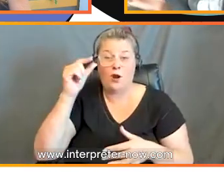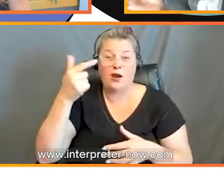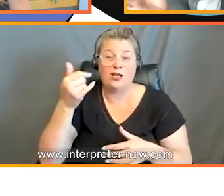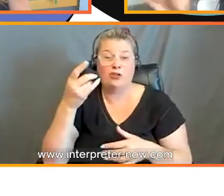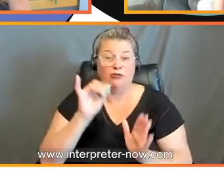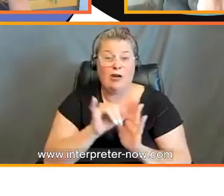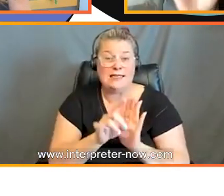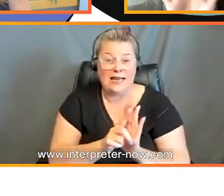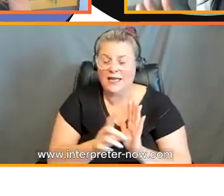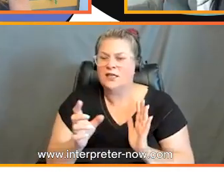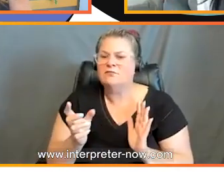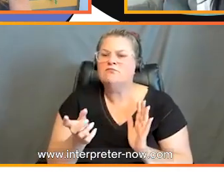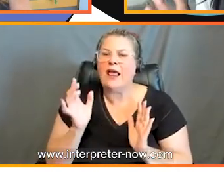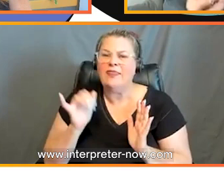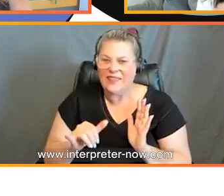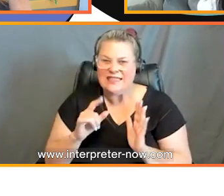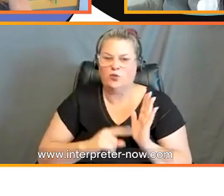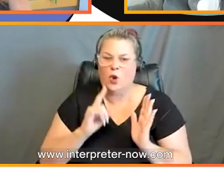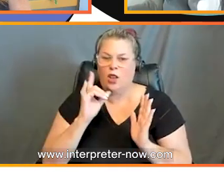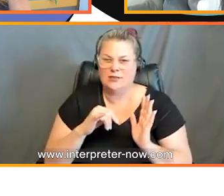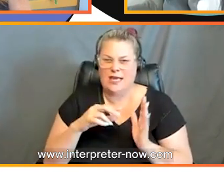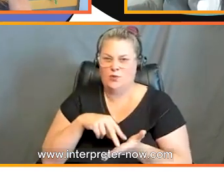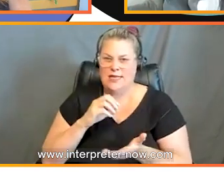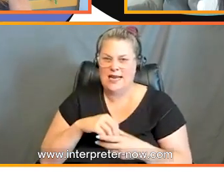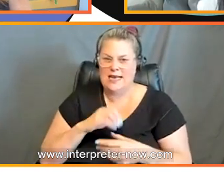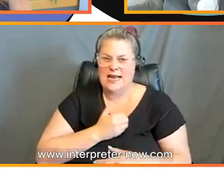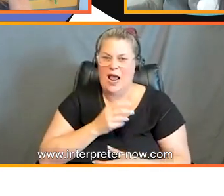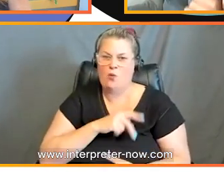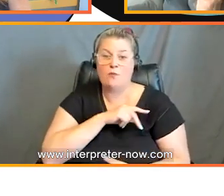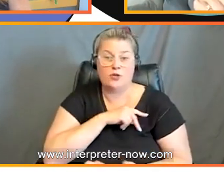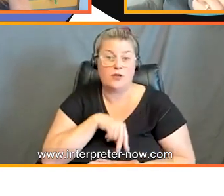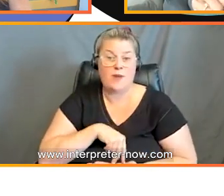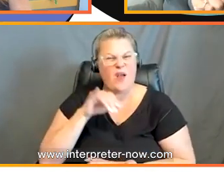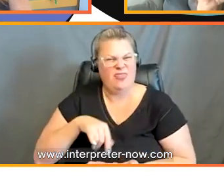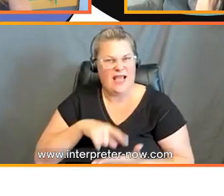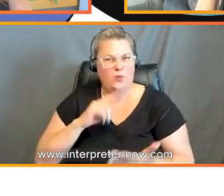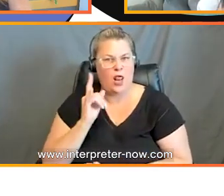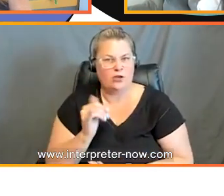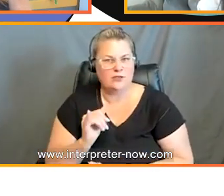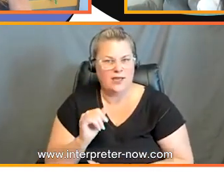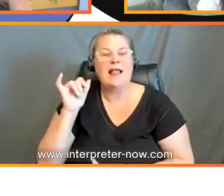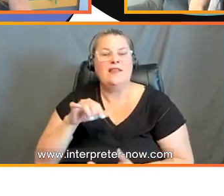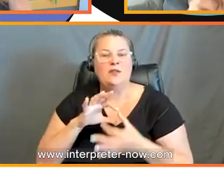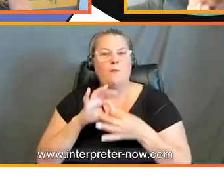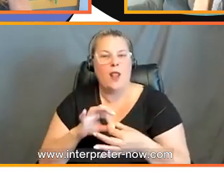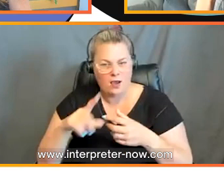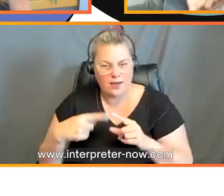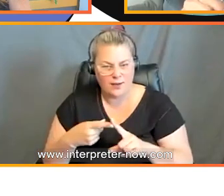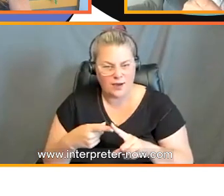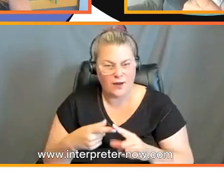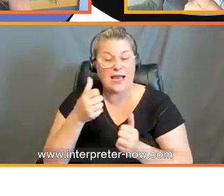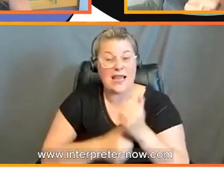Like, this is what it looks like to stand in our personal power. And this is what belonging is about.